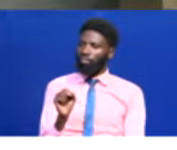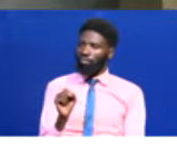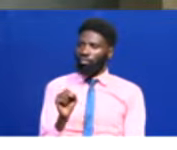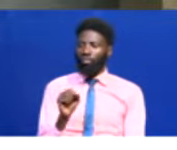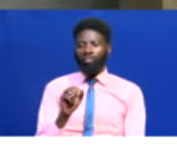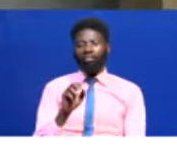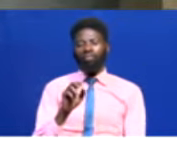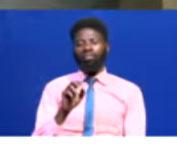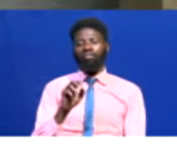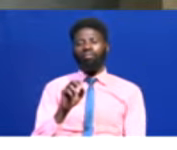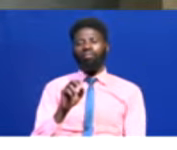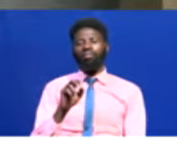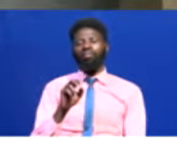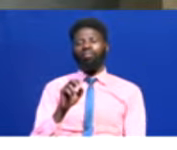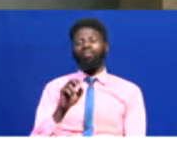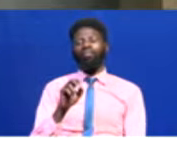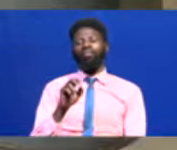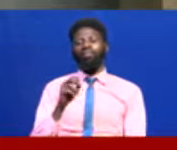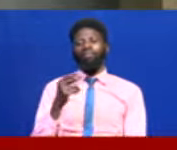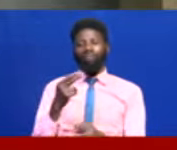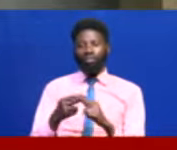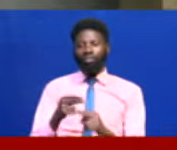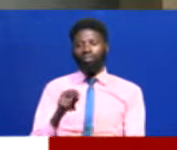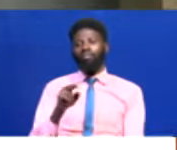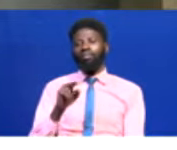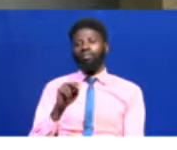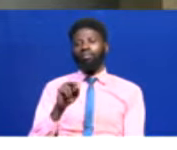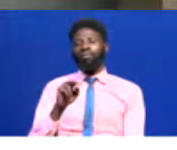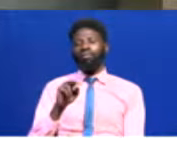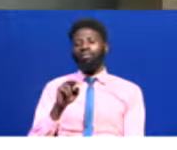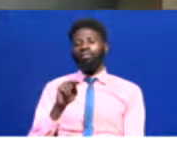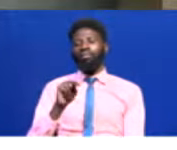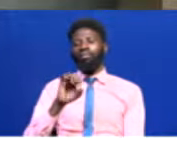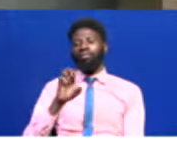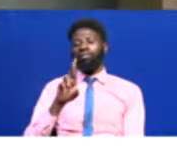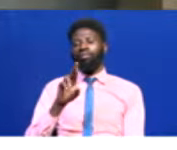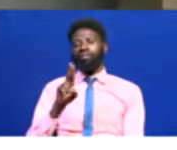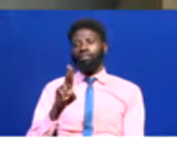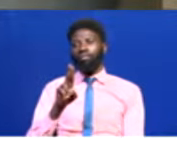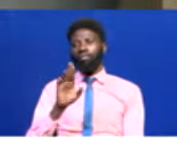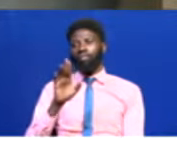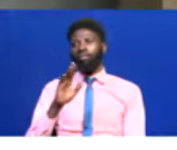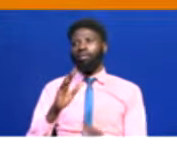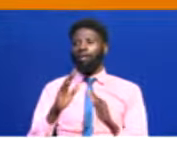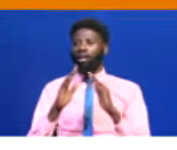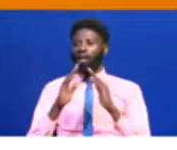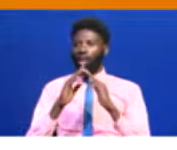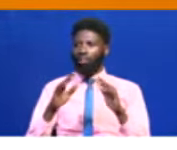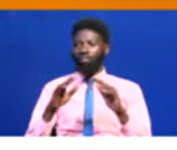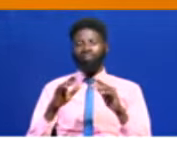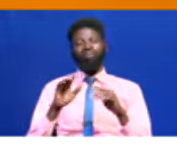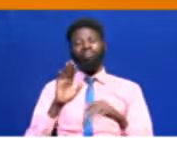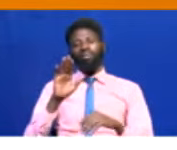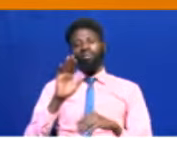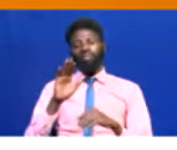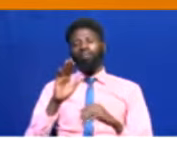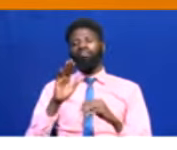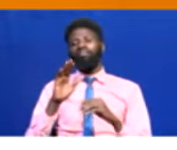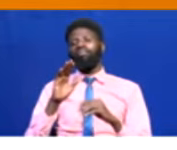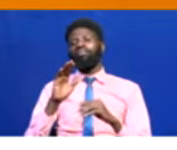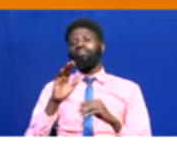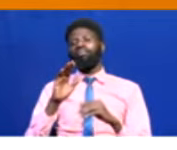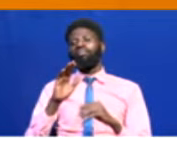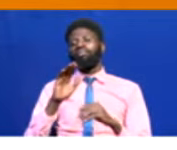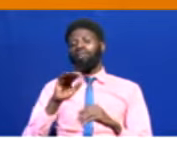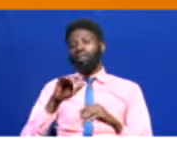Zachariah Mwangi Njeru, yes, of Lands, Housing and Urban Development. And as you said, the future